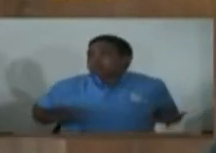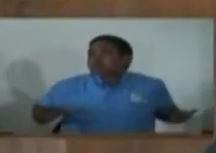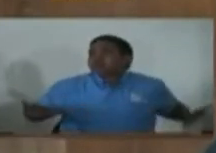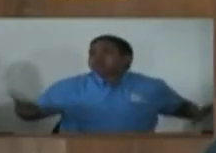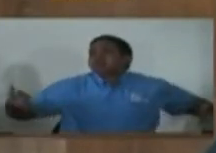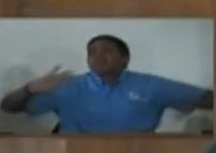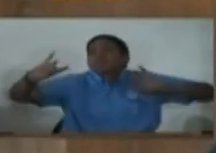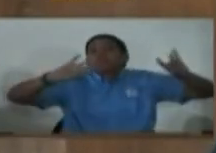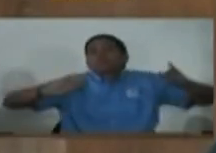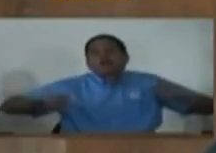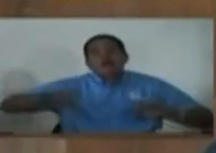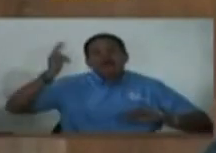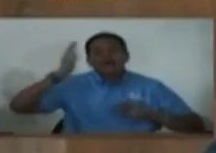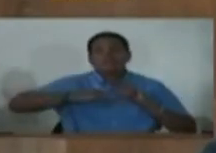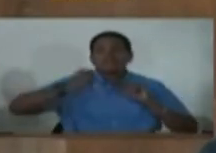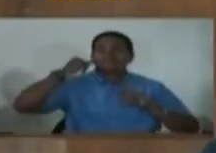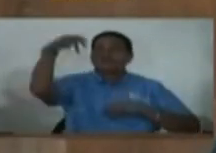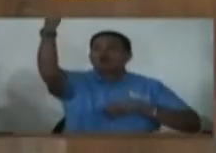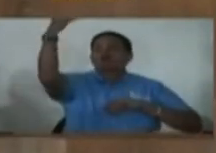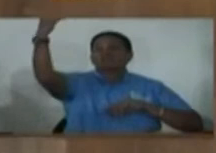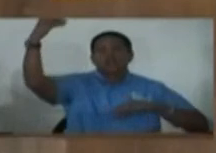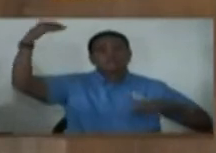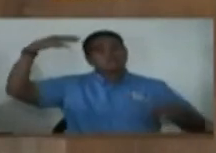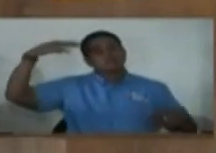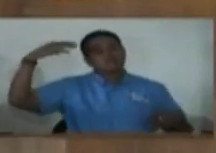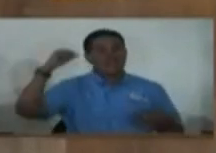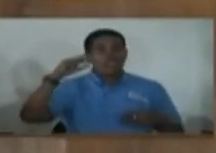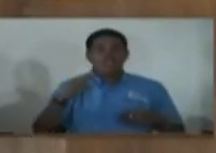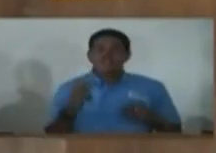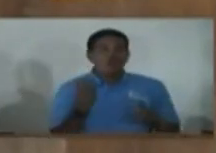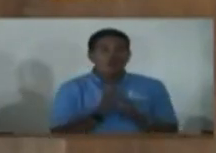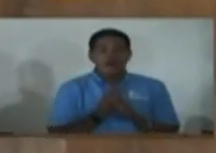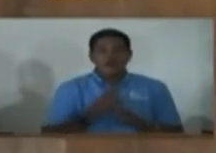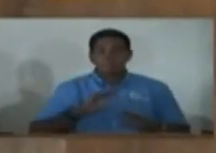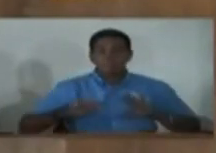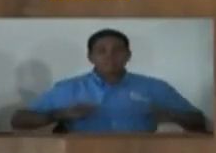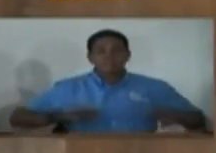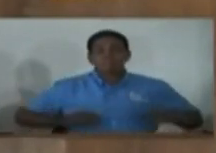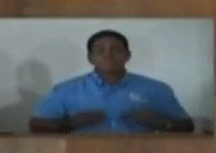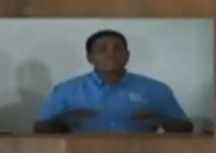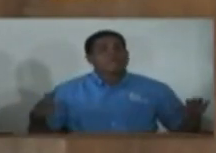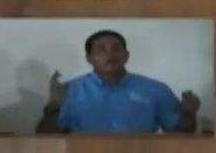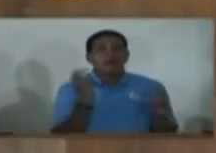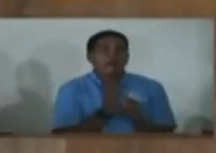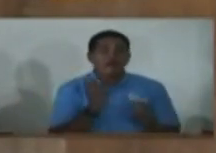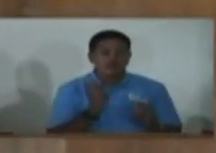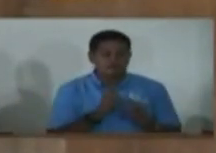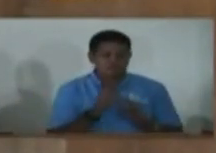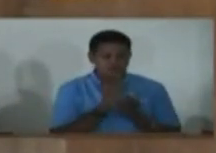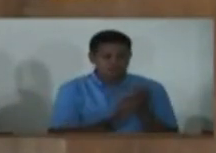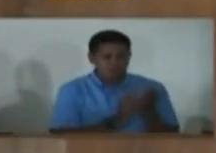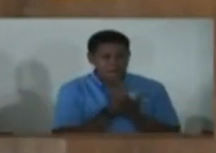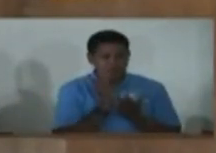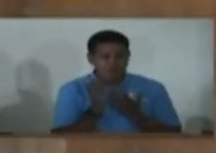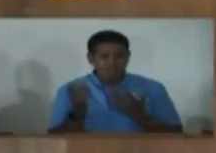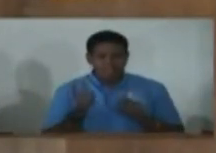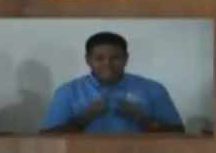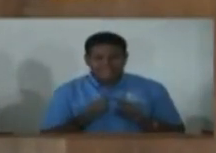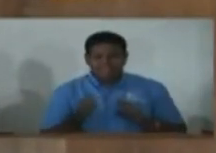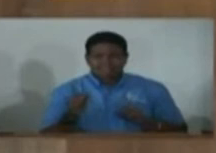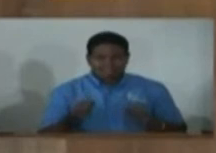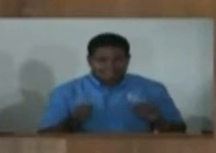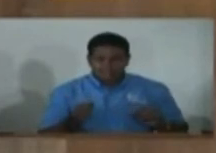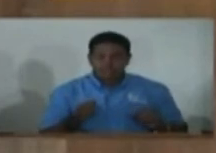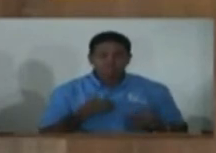air. So these are some of the anomalies that I think frustrate many people in